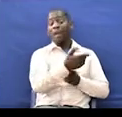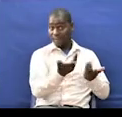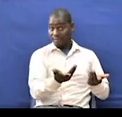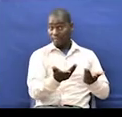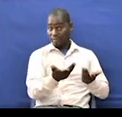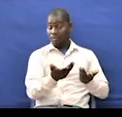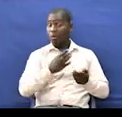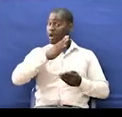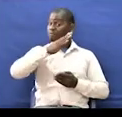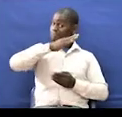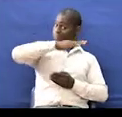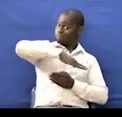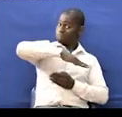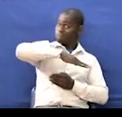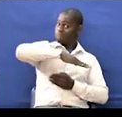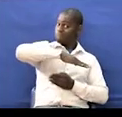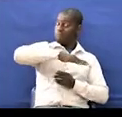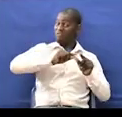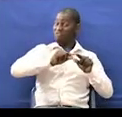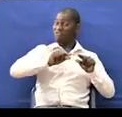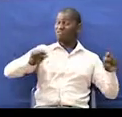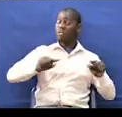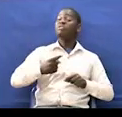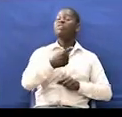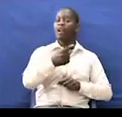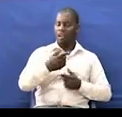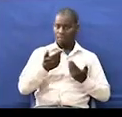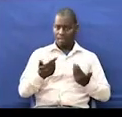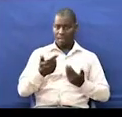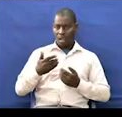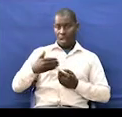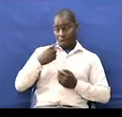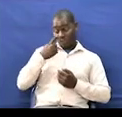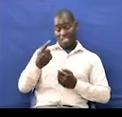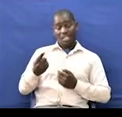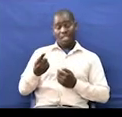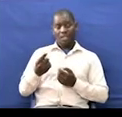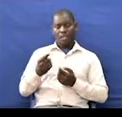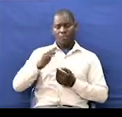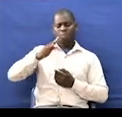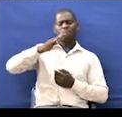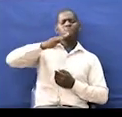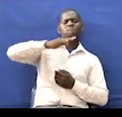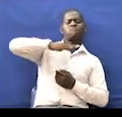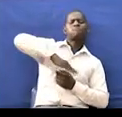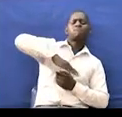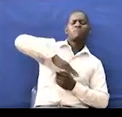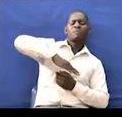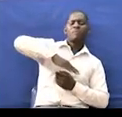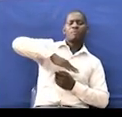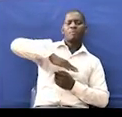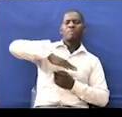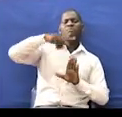Are you observing here? Yes. So you see here, there is much turning point. Yeah? There is much turning point.